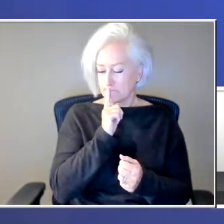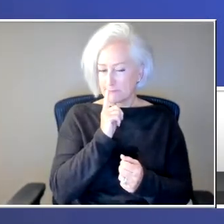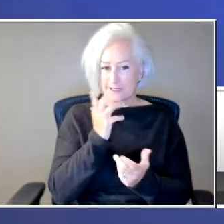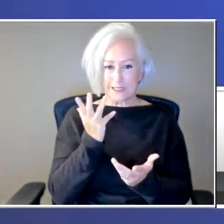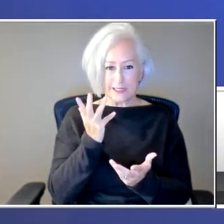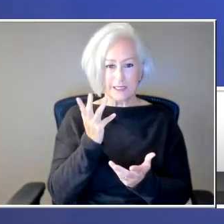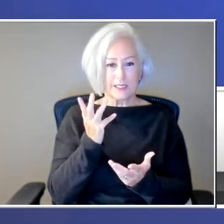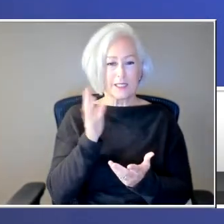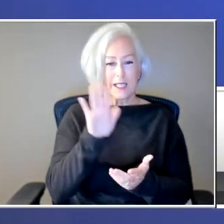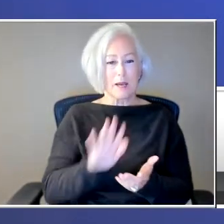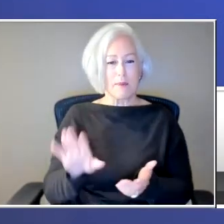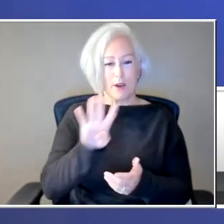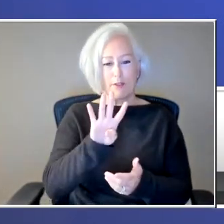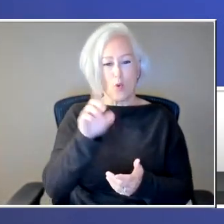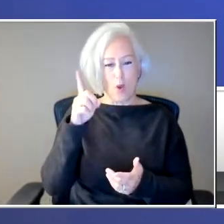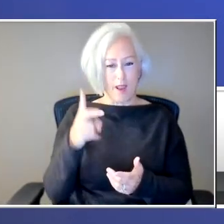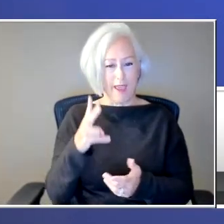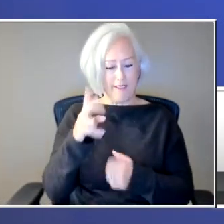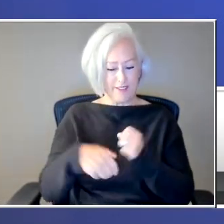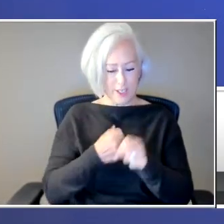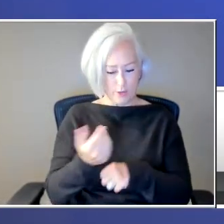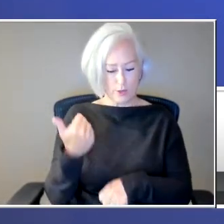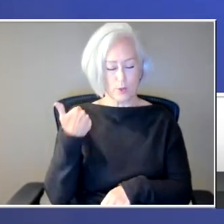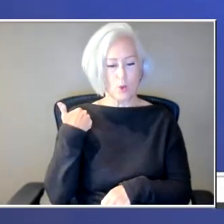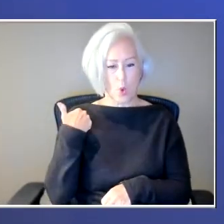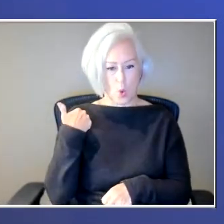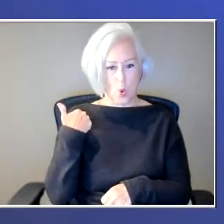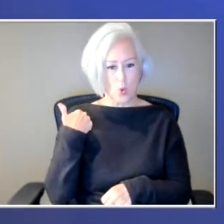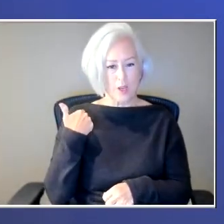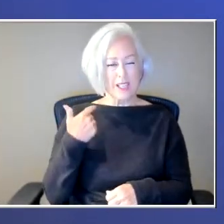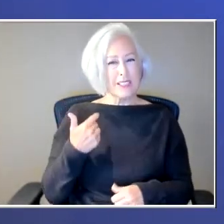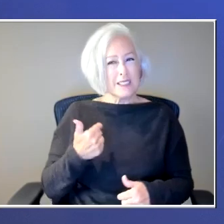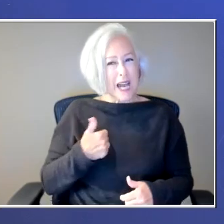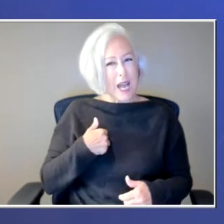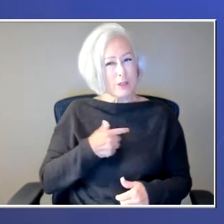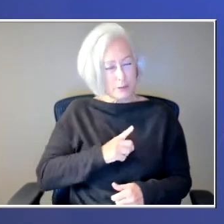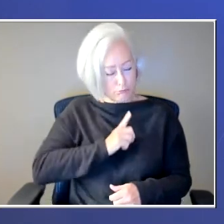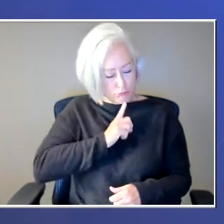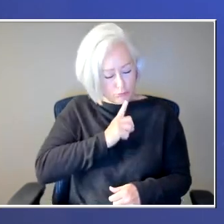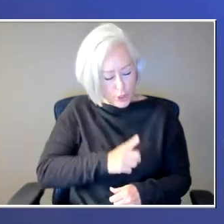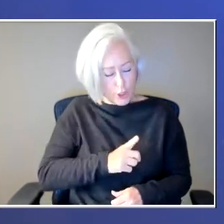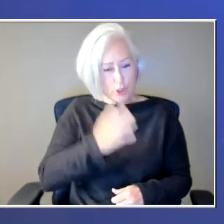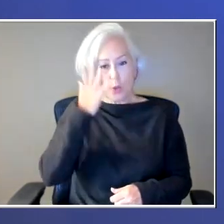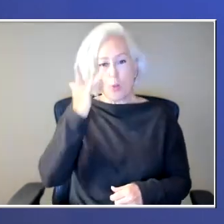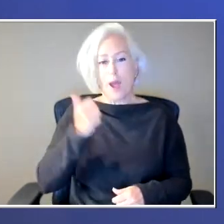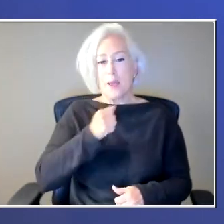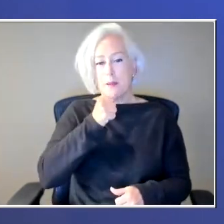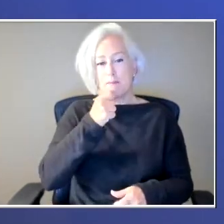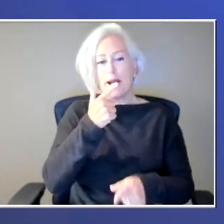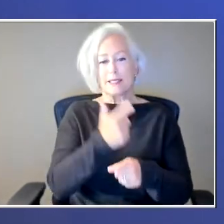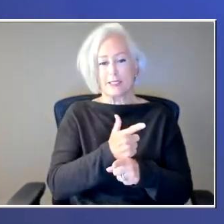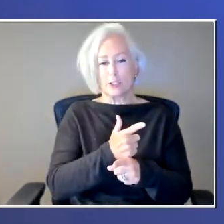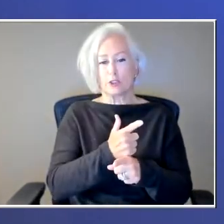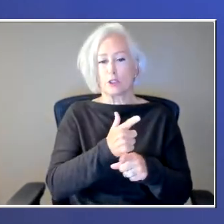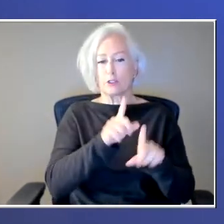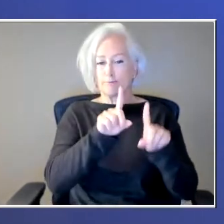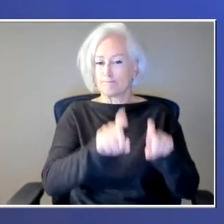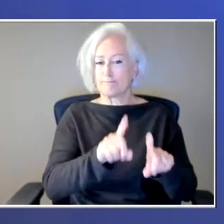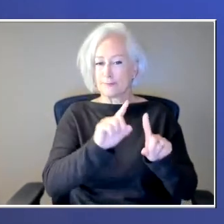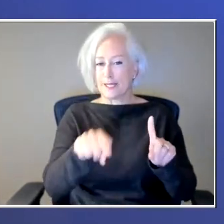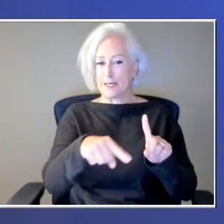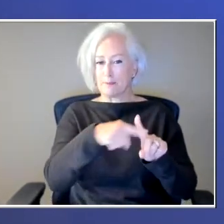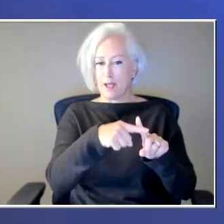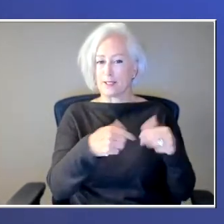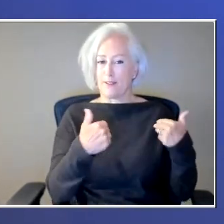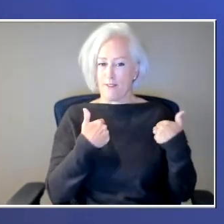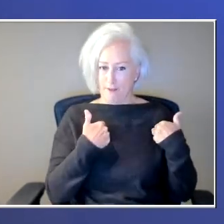about 4.5 years ago. I was pretty sure my sister tested positive when I was pregnant with my youngest, who's almost